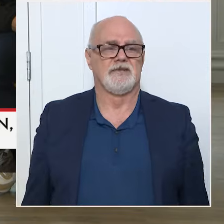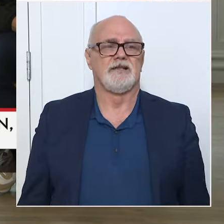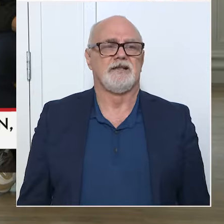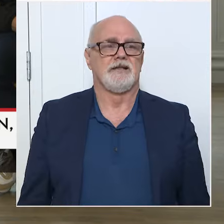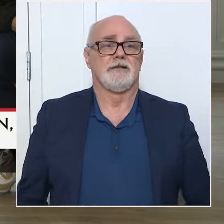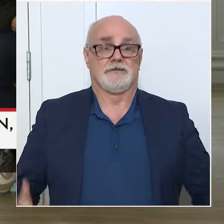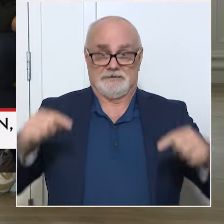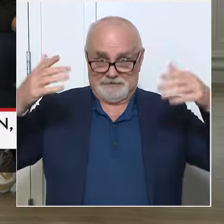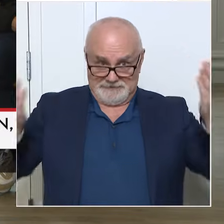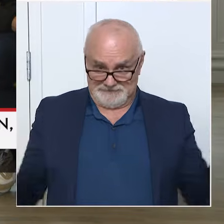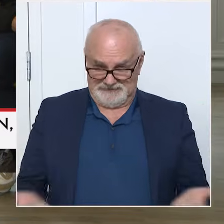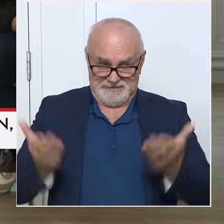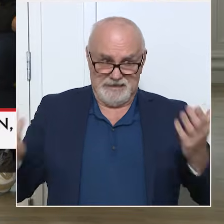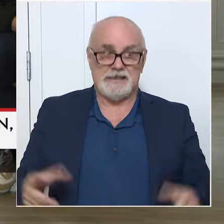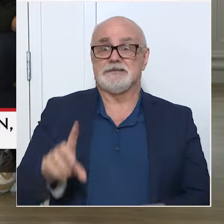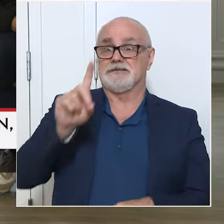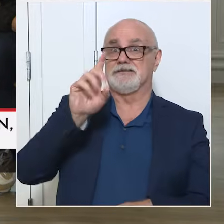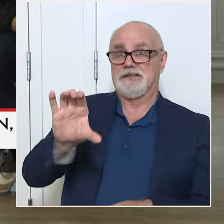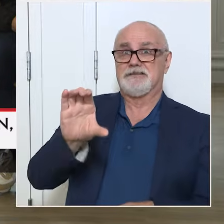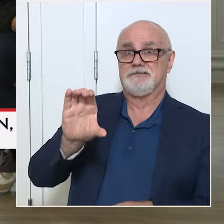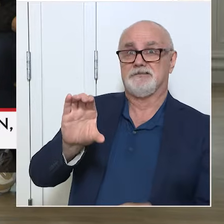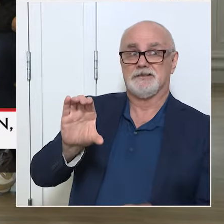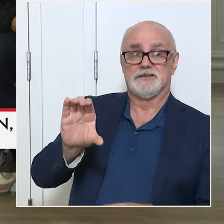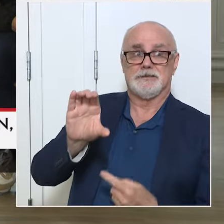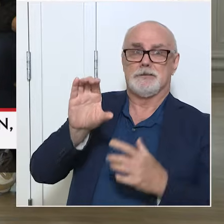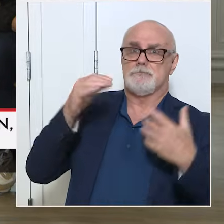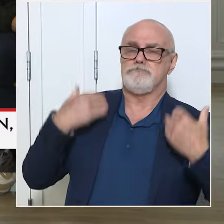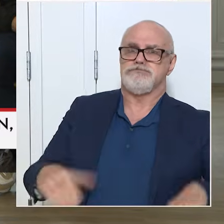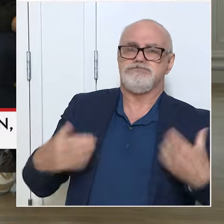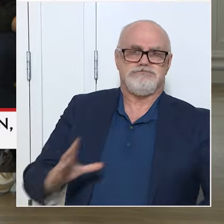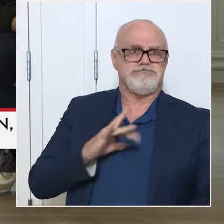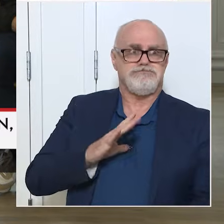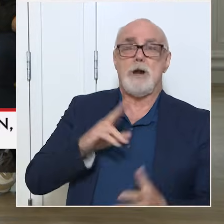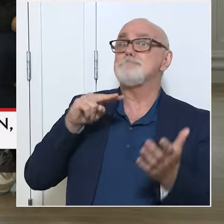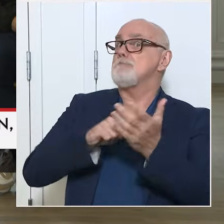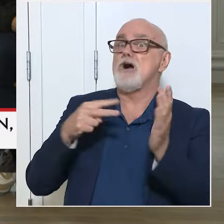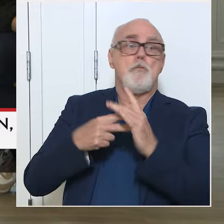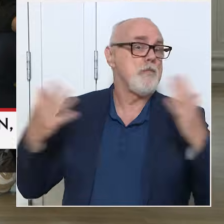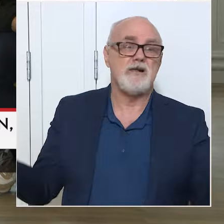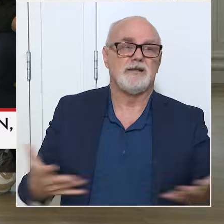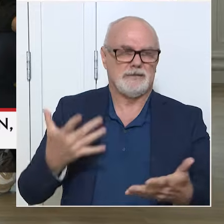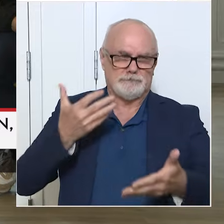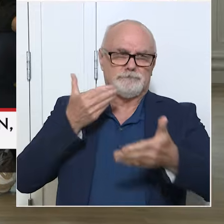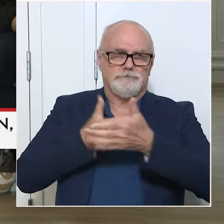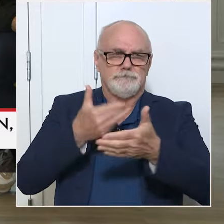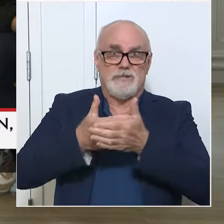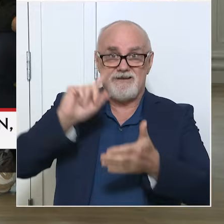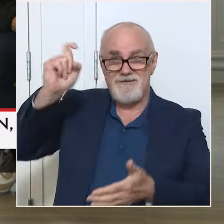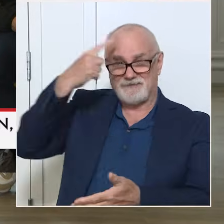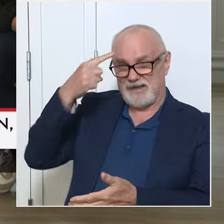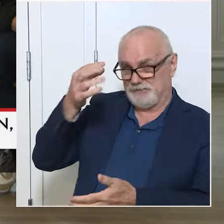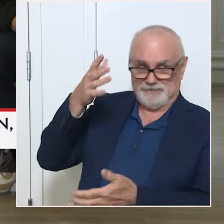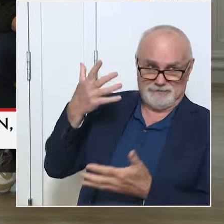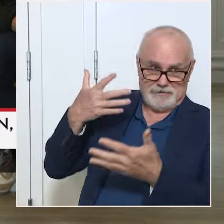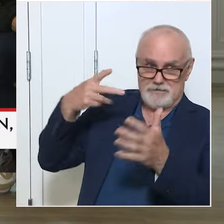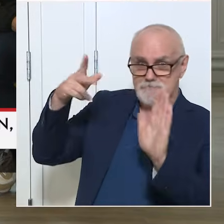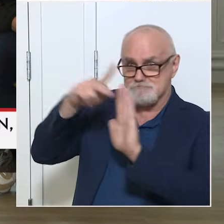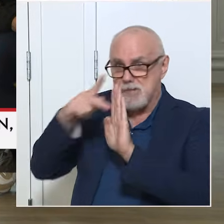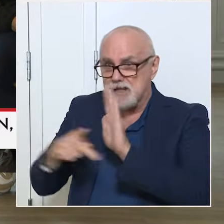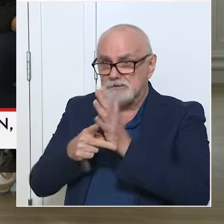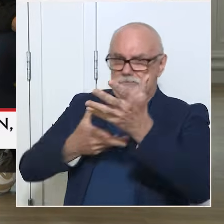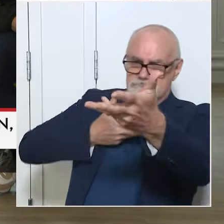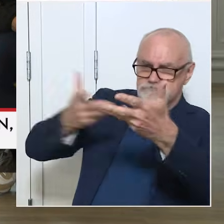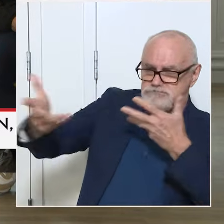in DC means we're not only close to the policy conversation that shape this